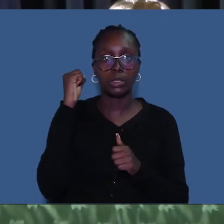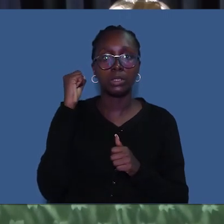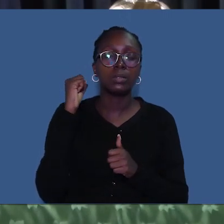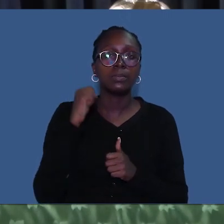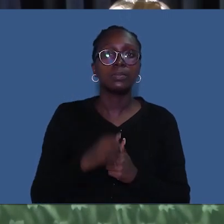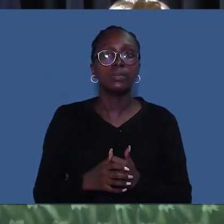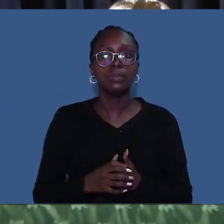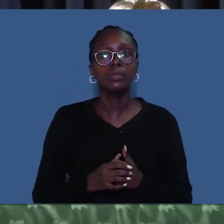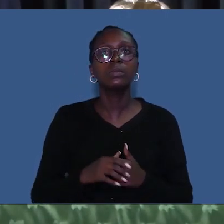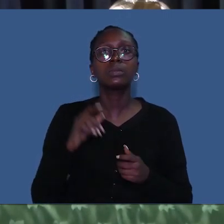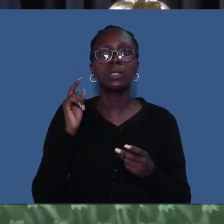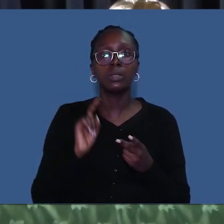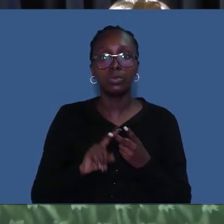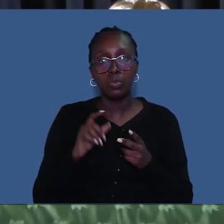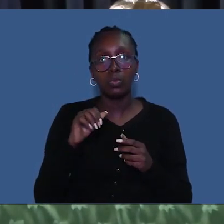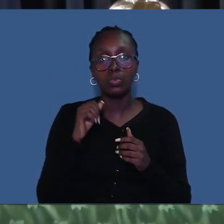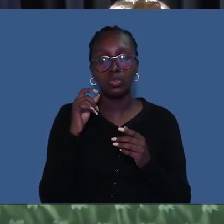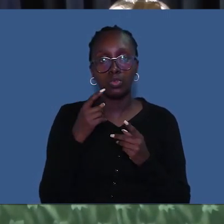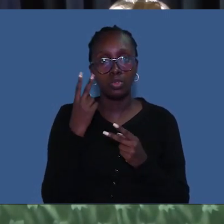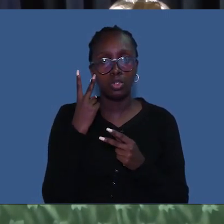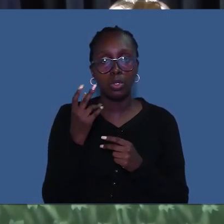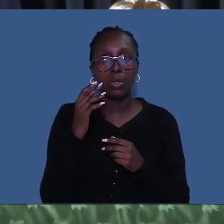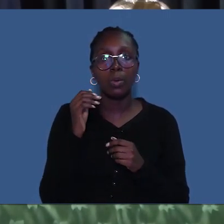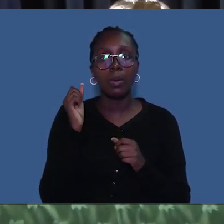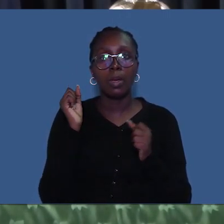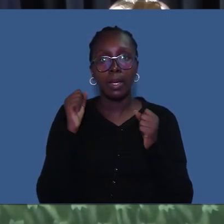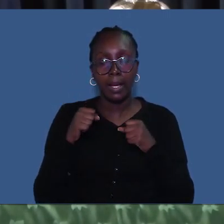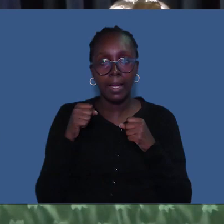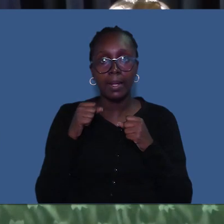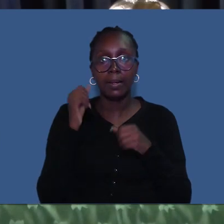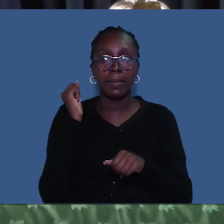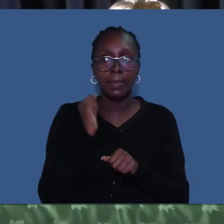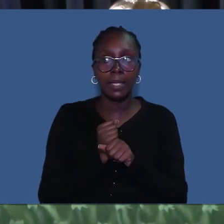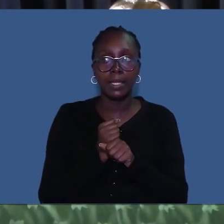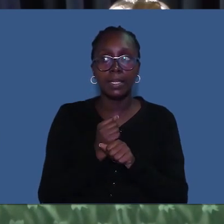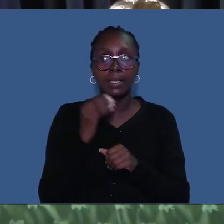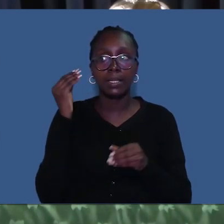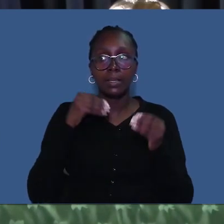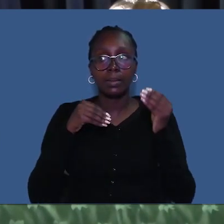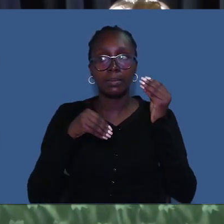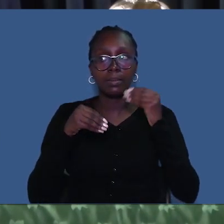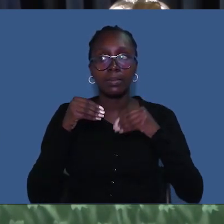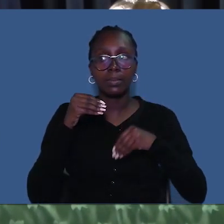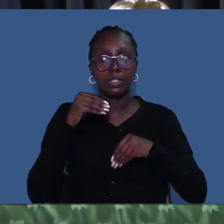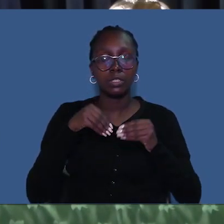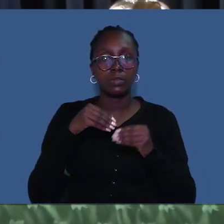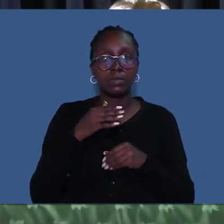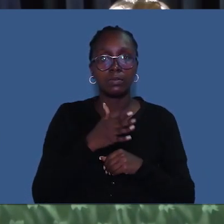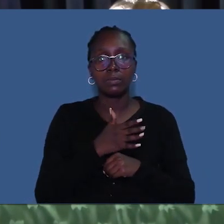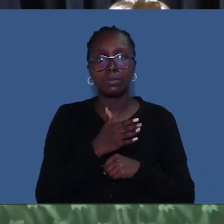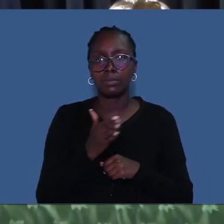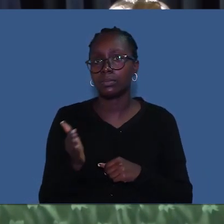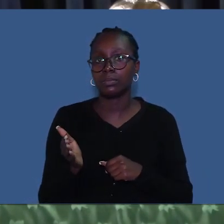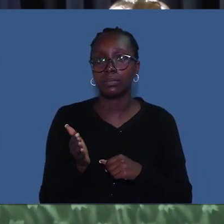run. We also saw that we can make a positive contribution by being on God's side, by willingly offering ourselves as instruments for his